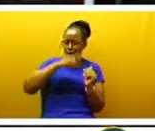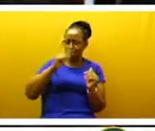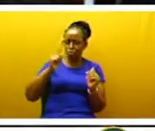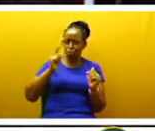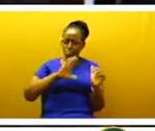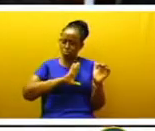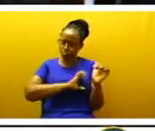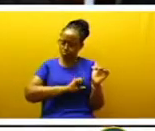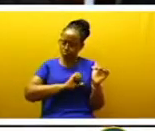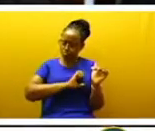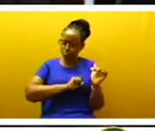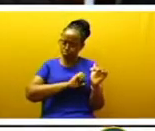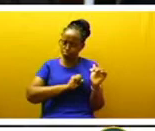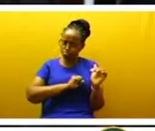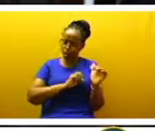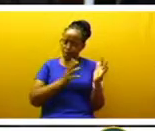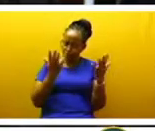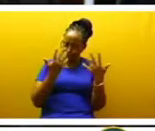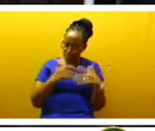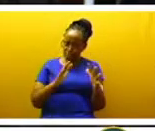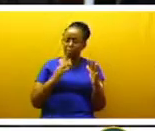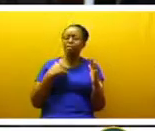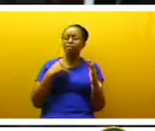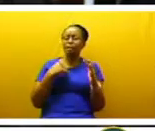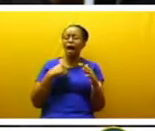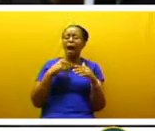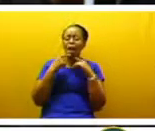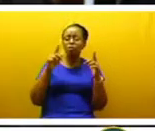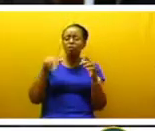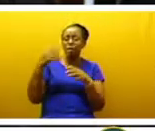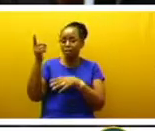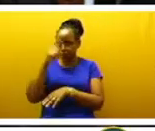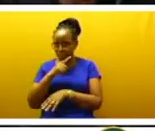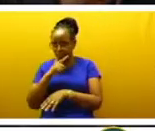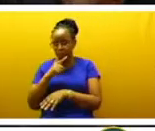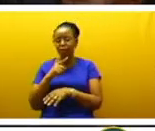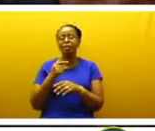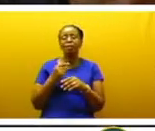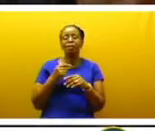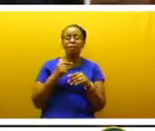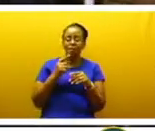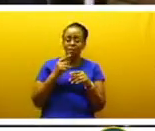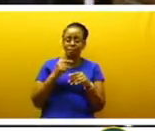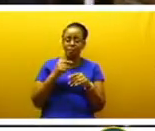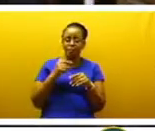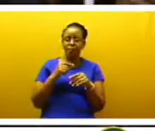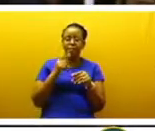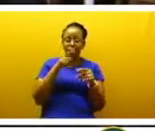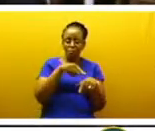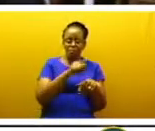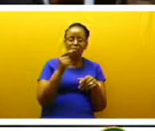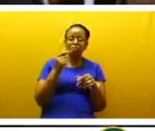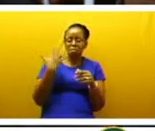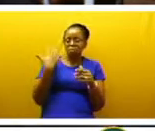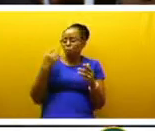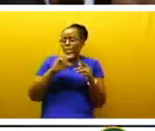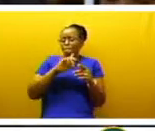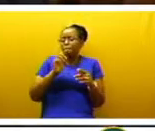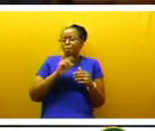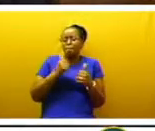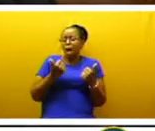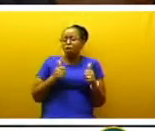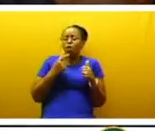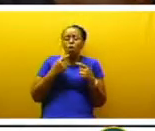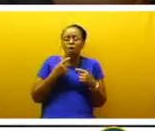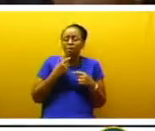were, he has indicated, in great danger of their lives. But